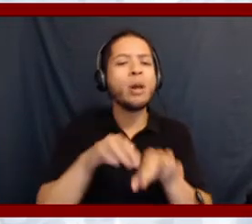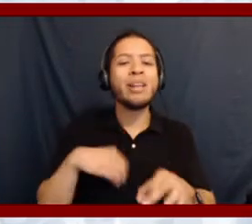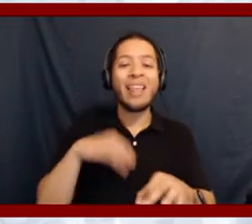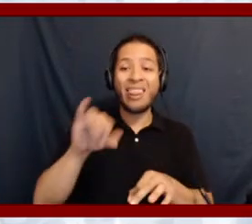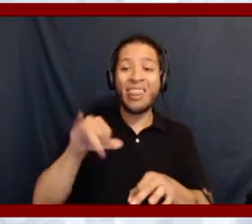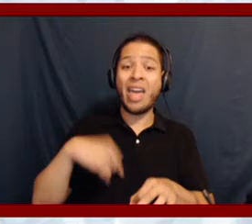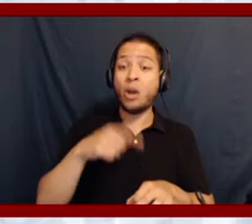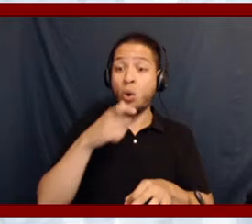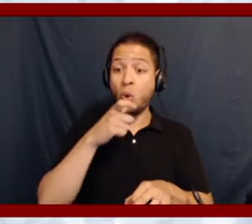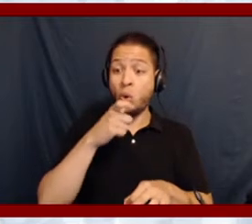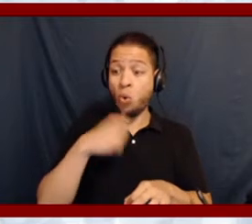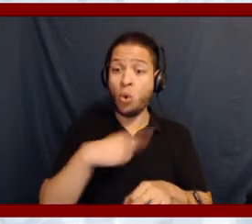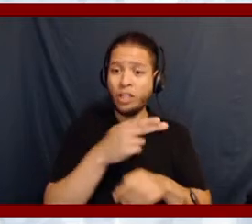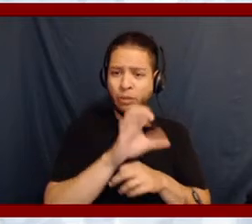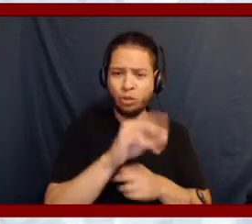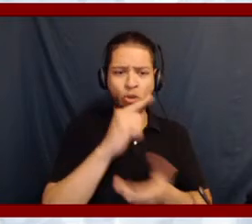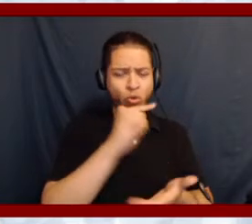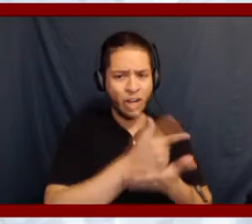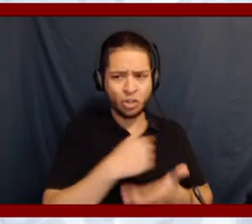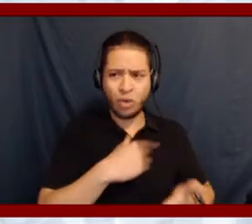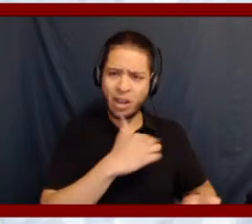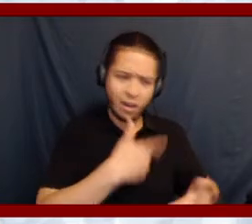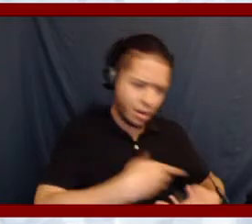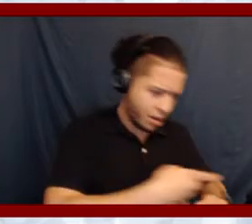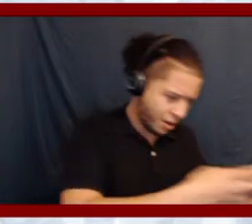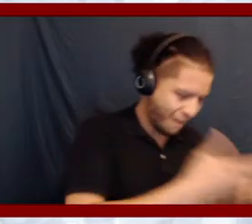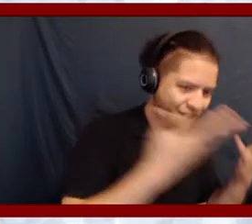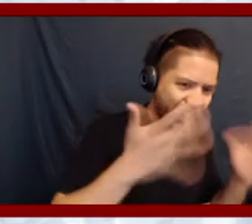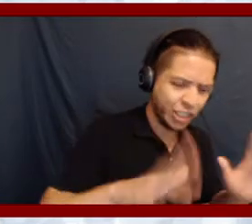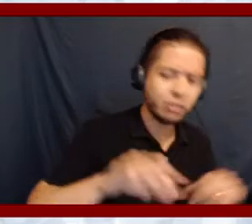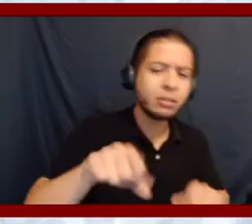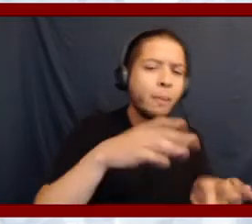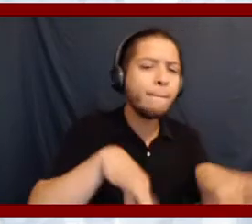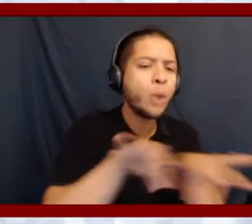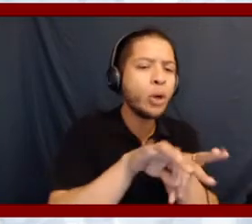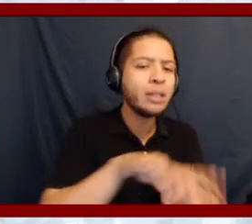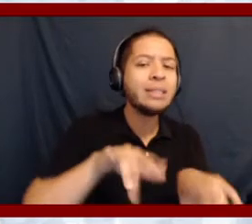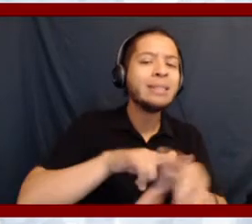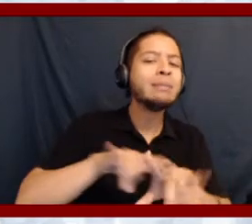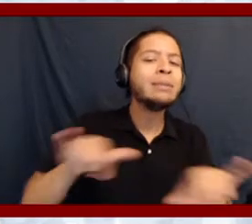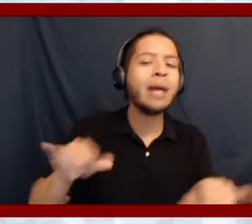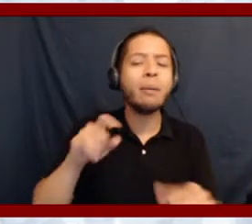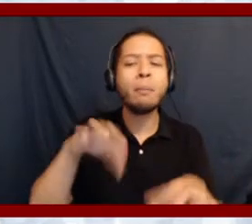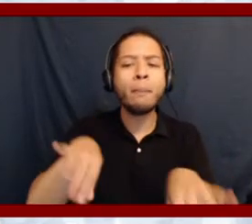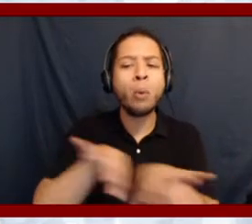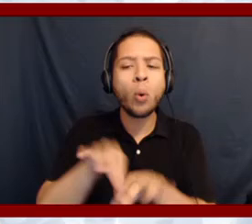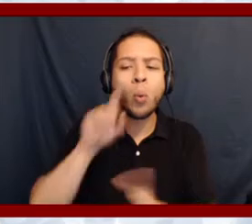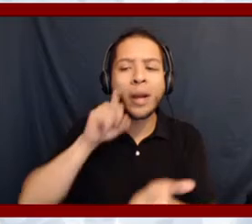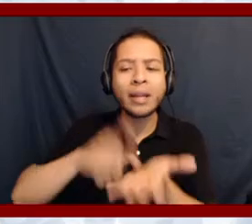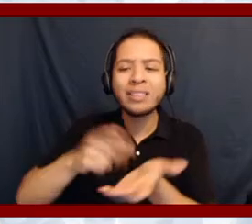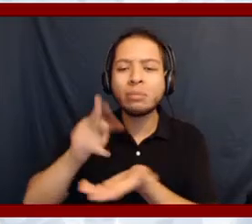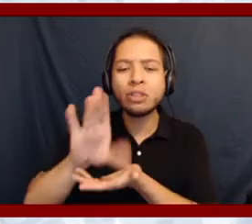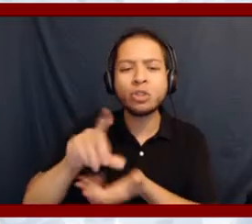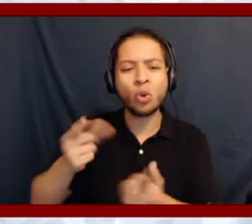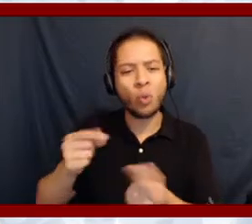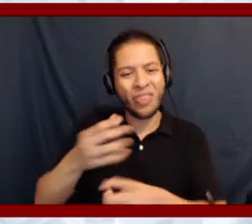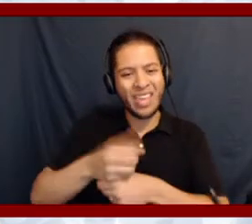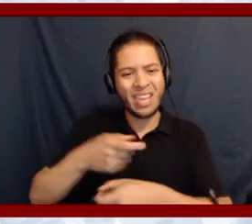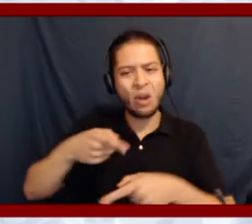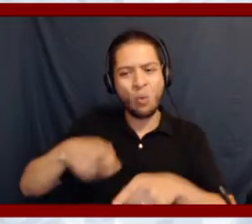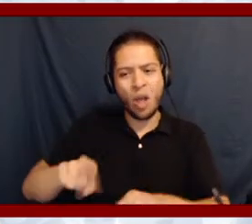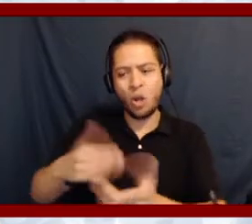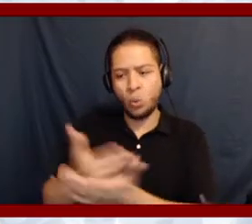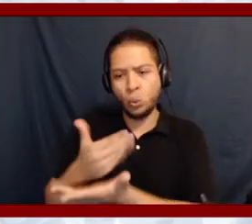input that they get, the product that they get when they get there and the product that they put out. And when you look at it in that